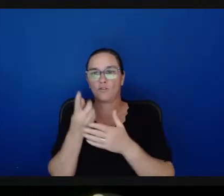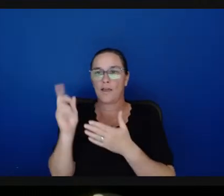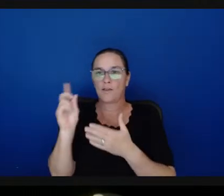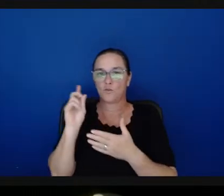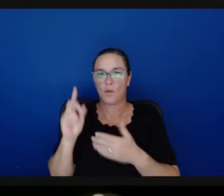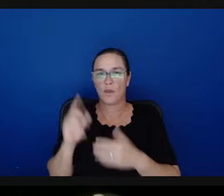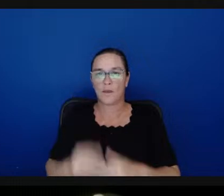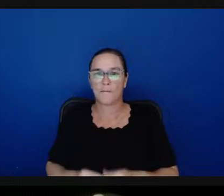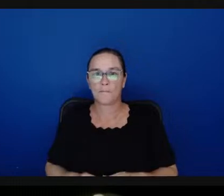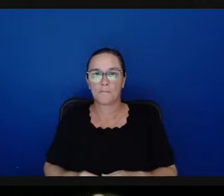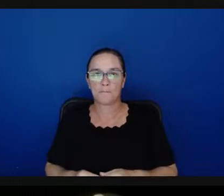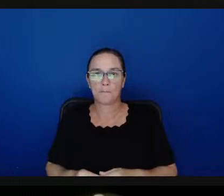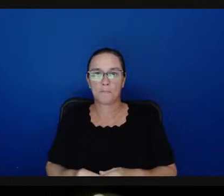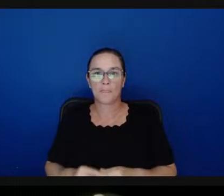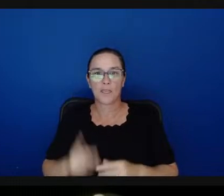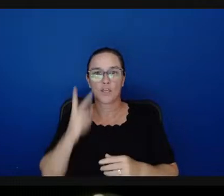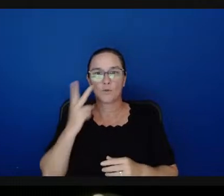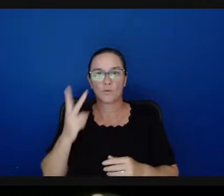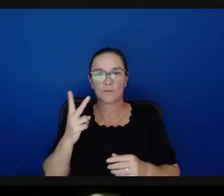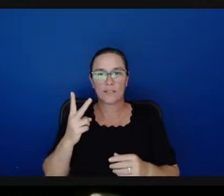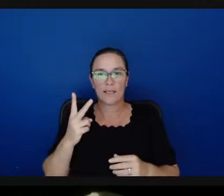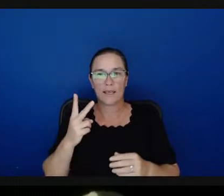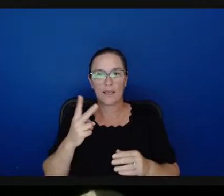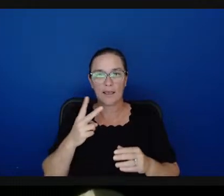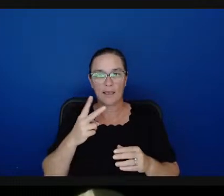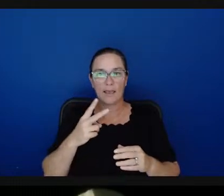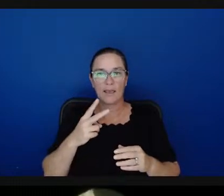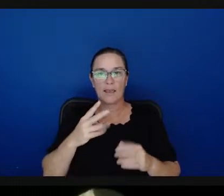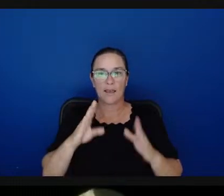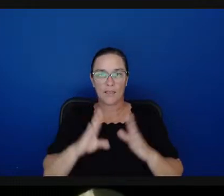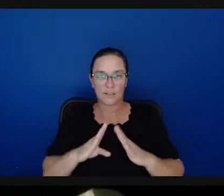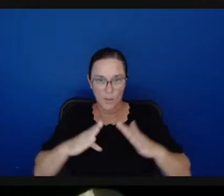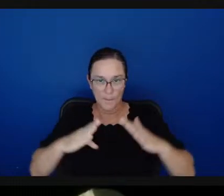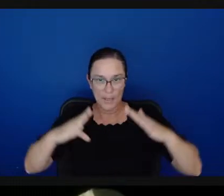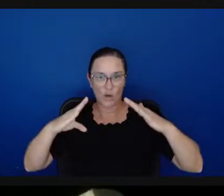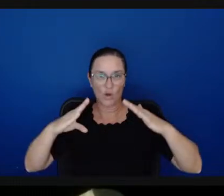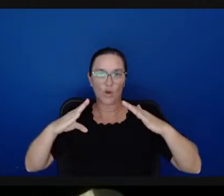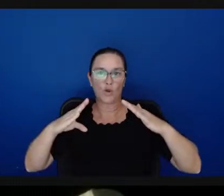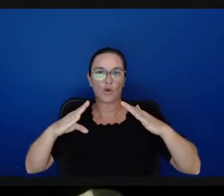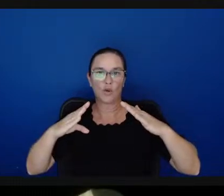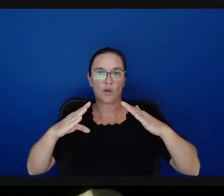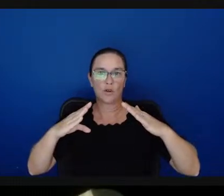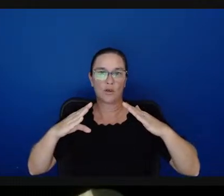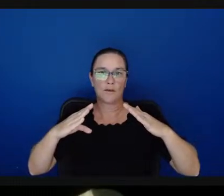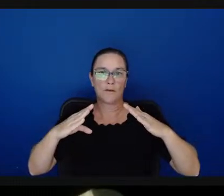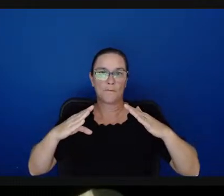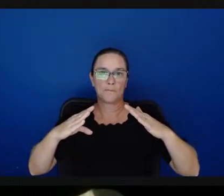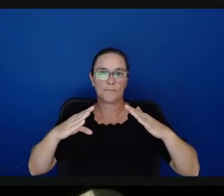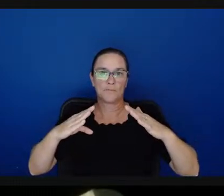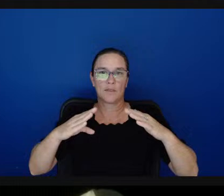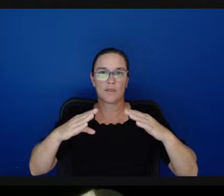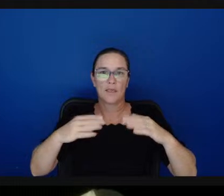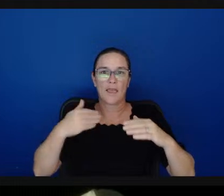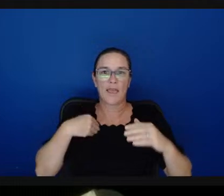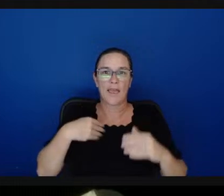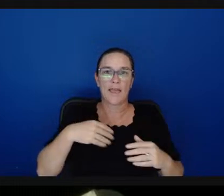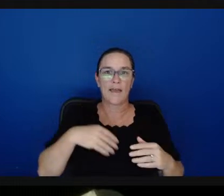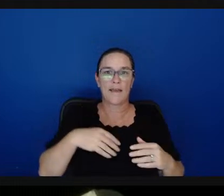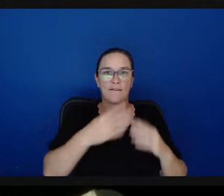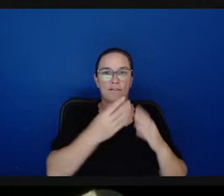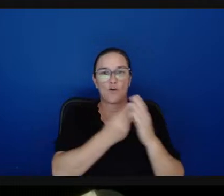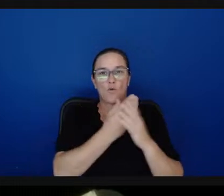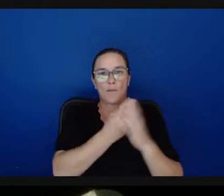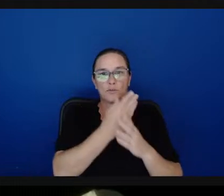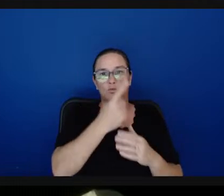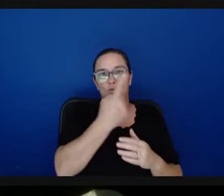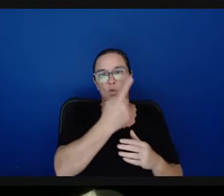is, you see here, this is the tilt meter on the ground. And so the episodes are marked episode 1, episode 2, episode 3,